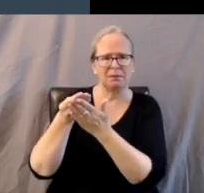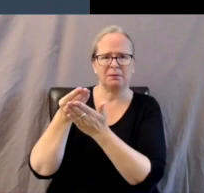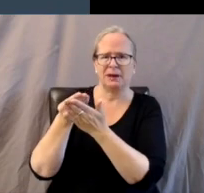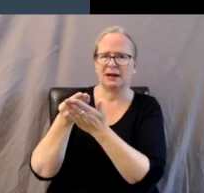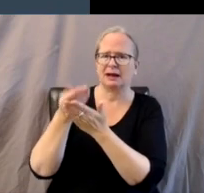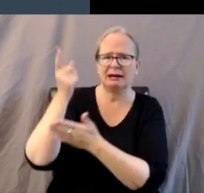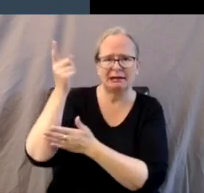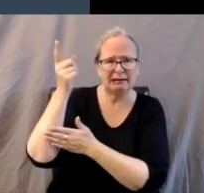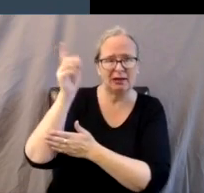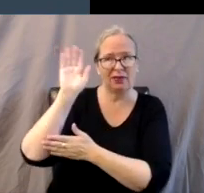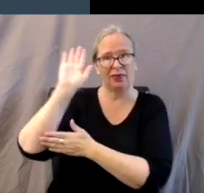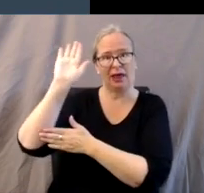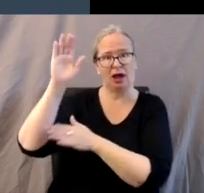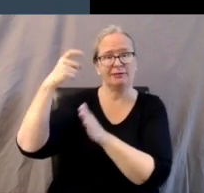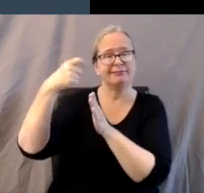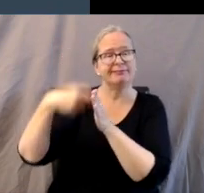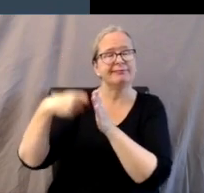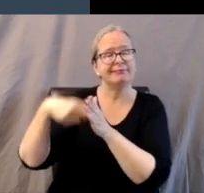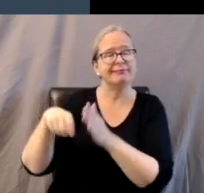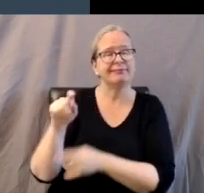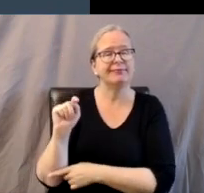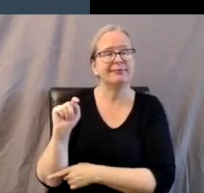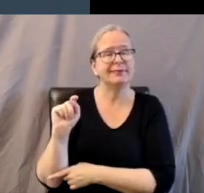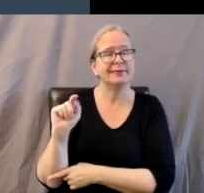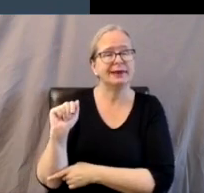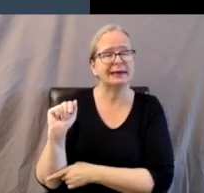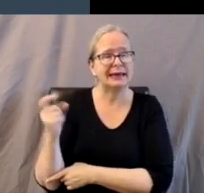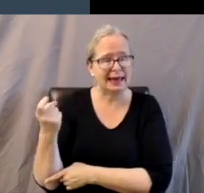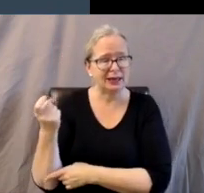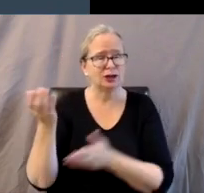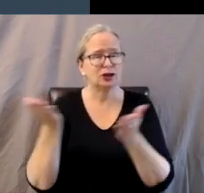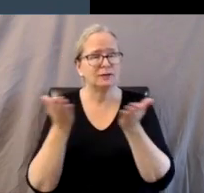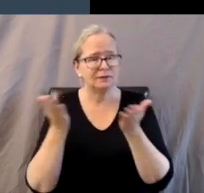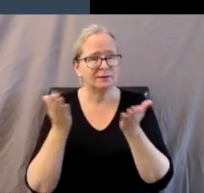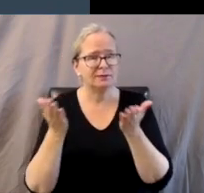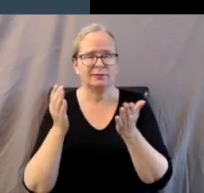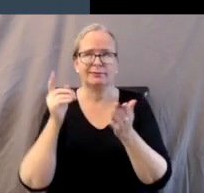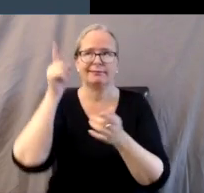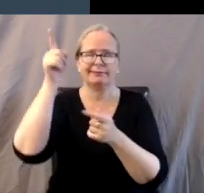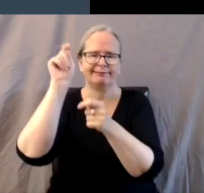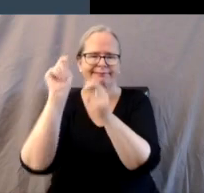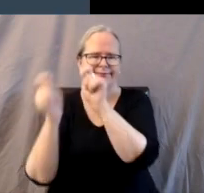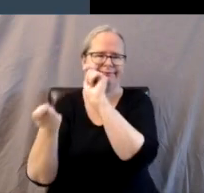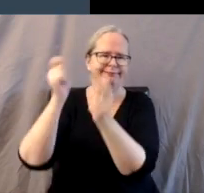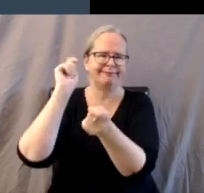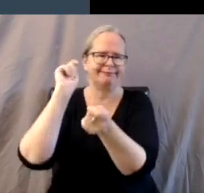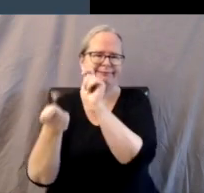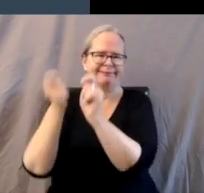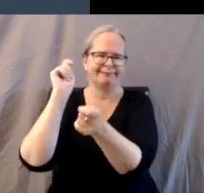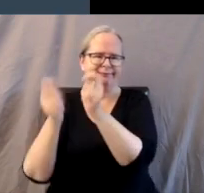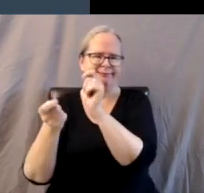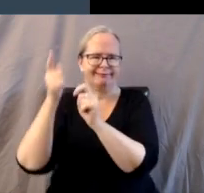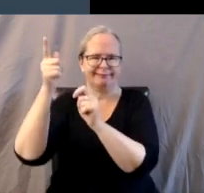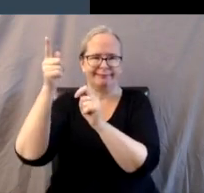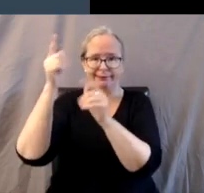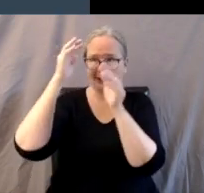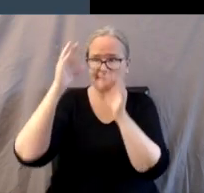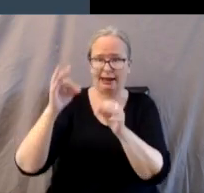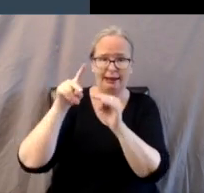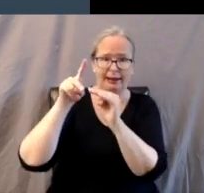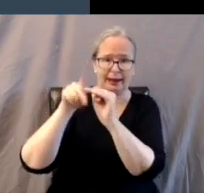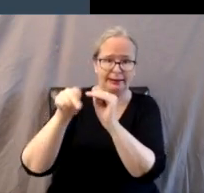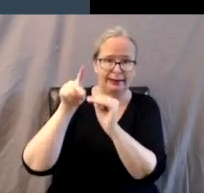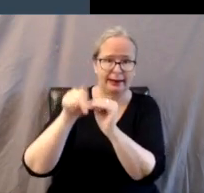adapted. And cutting social programs and education will only increase disparity within incomes